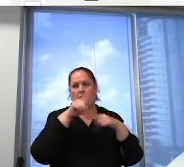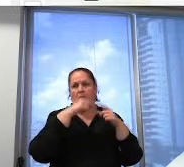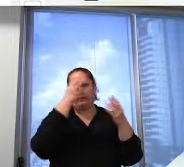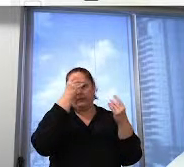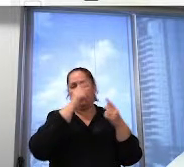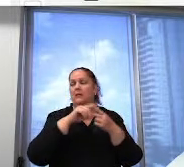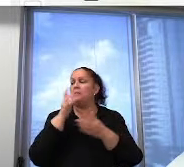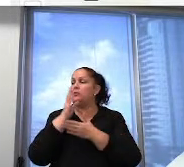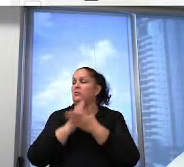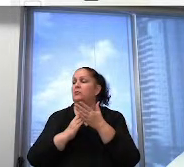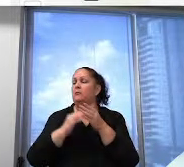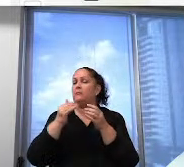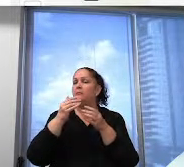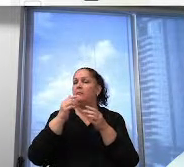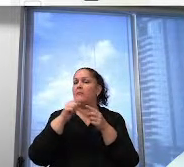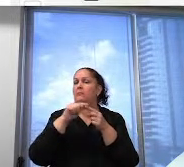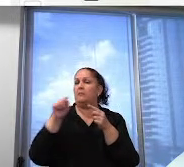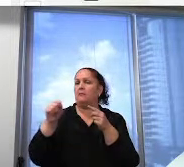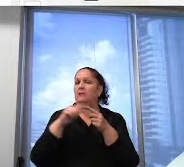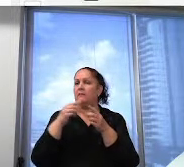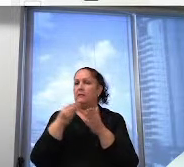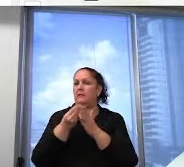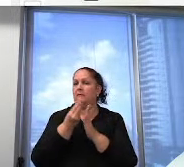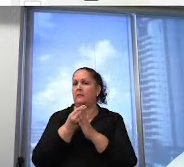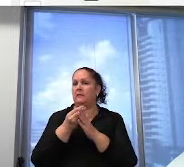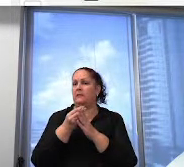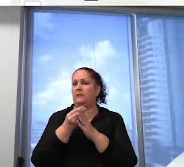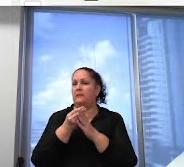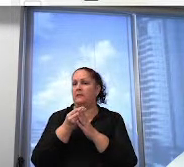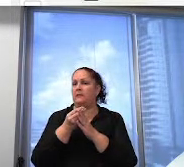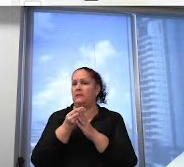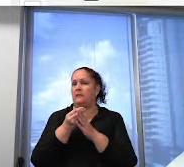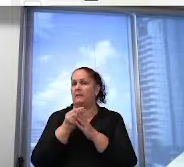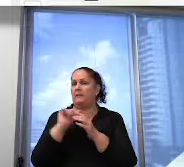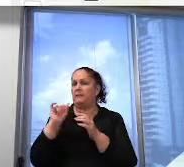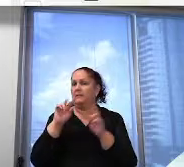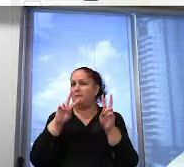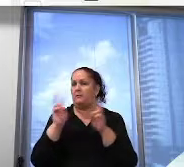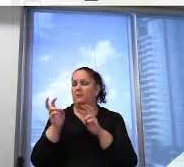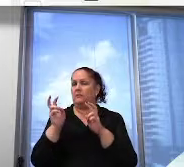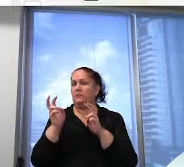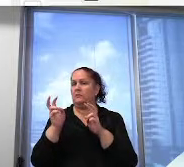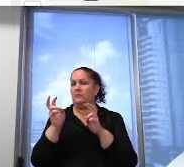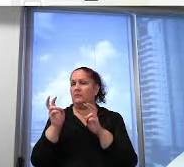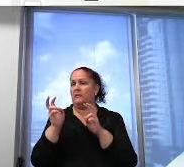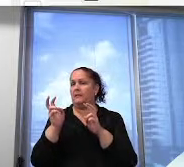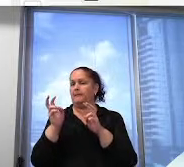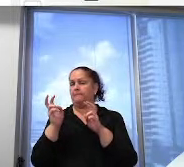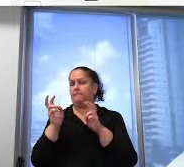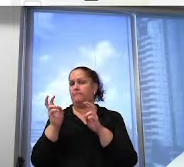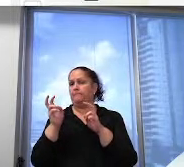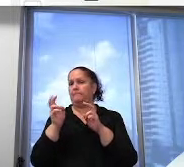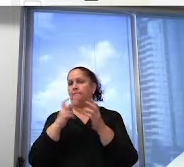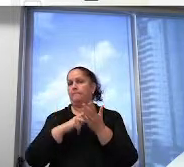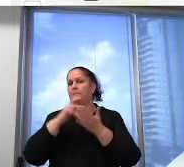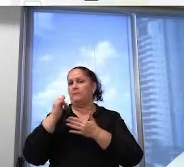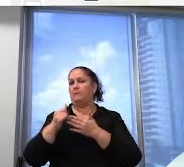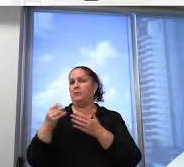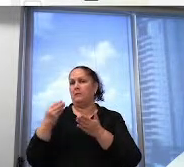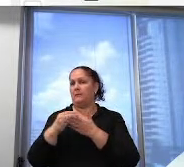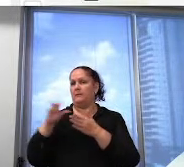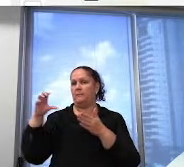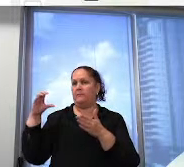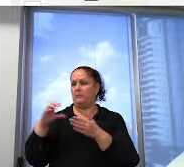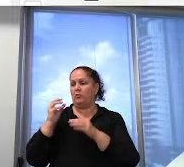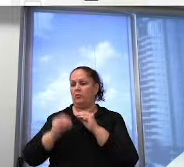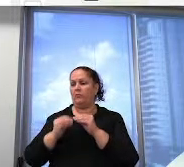equation. So there is some segment of the ratepayer funded budget that has that same issue where the